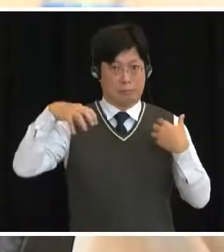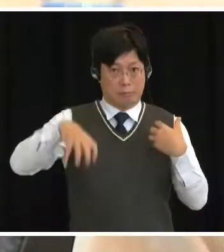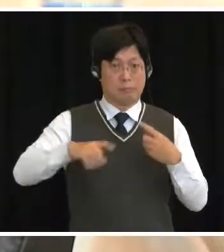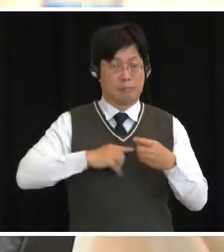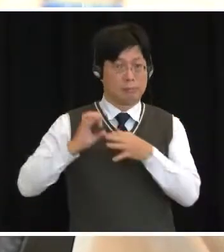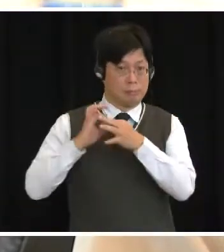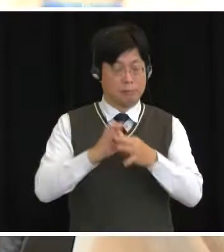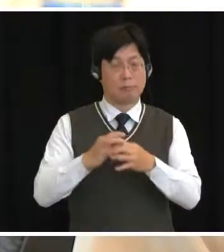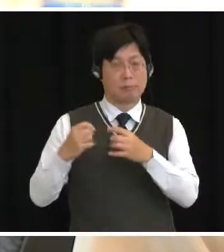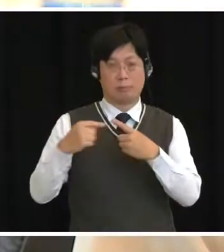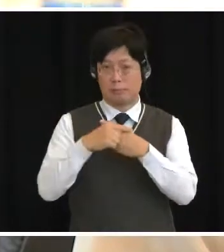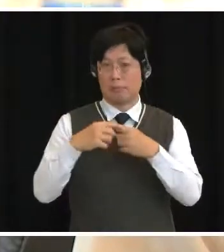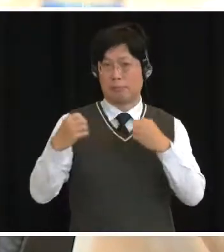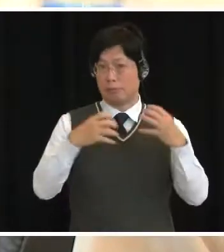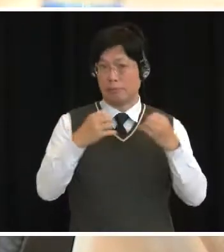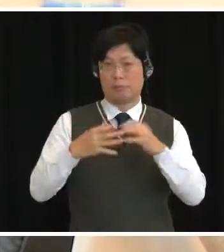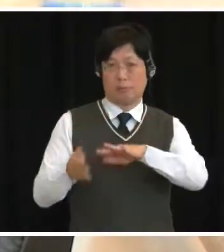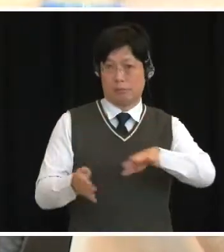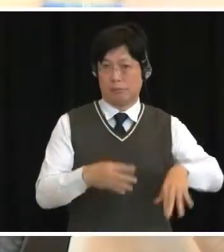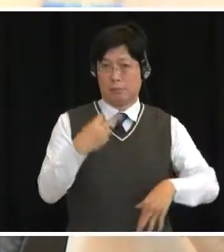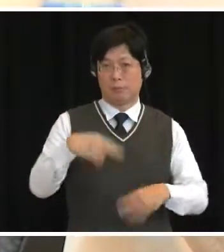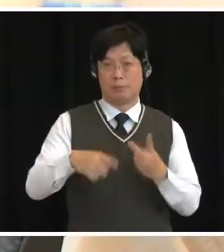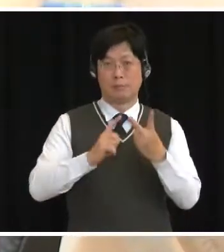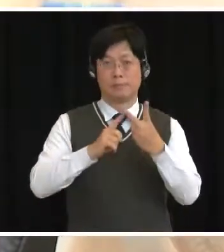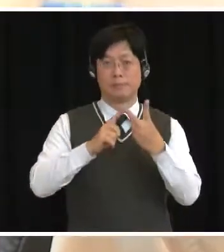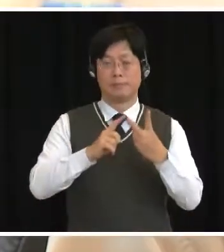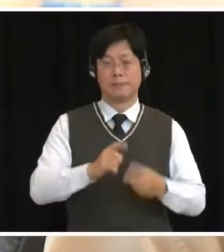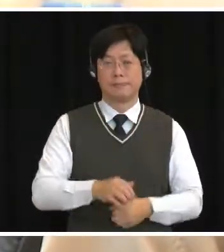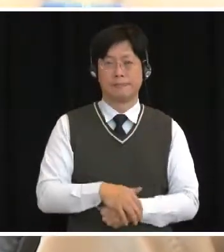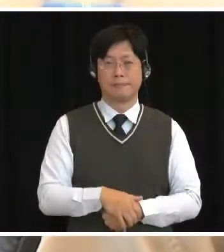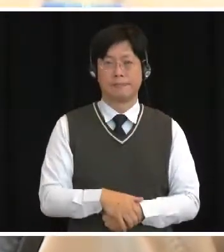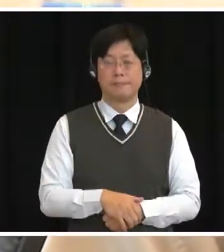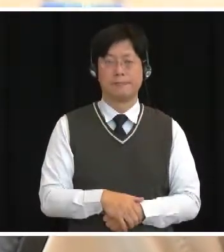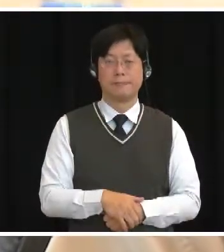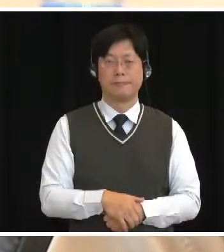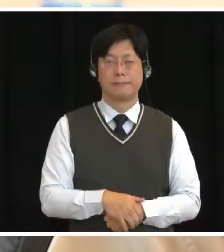to the ongoing discussions at the executive branch,